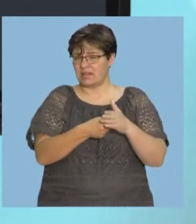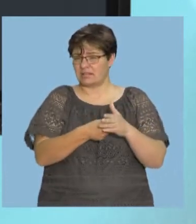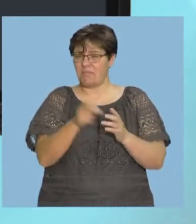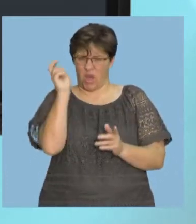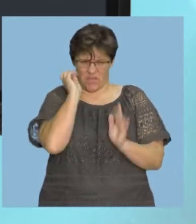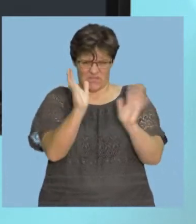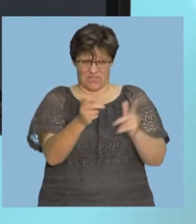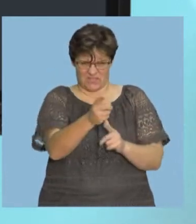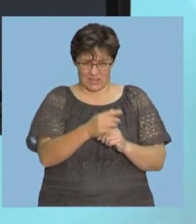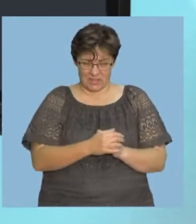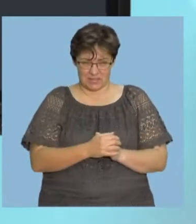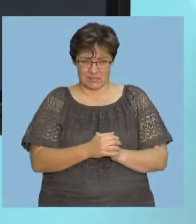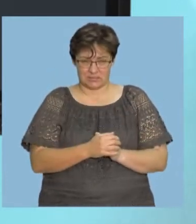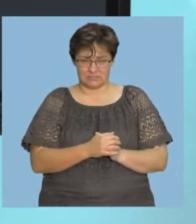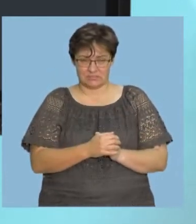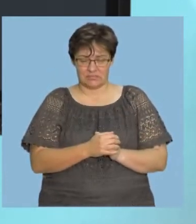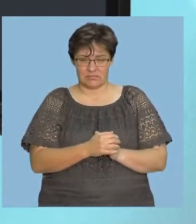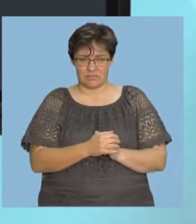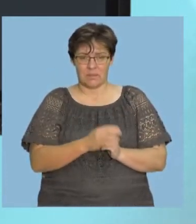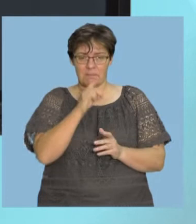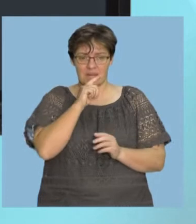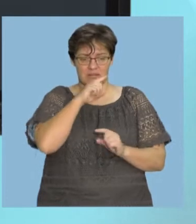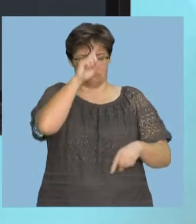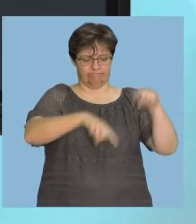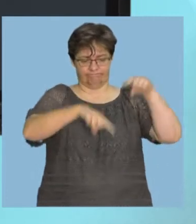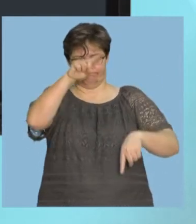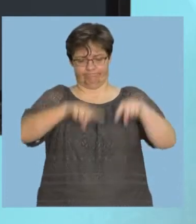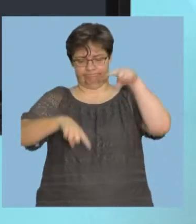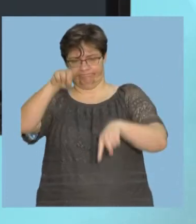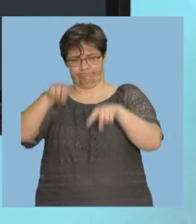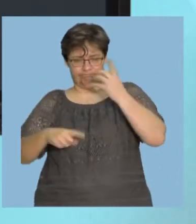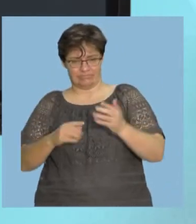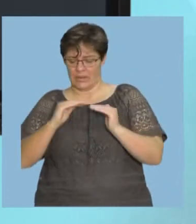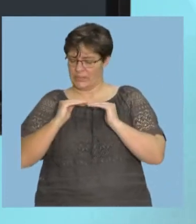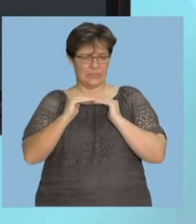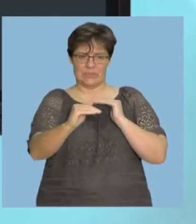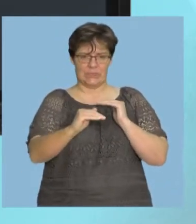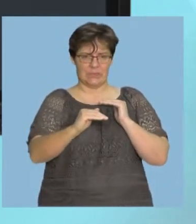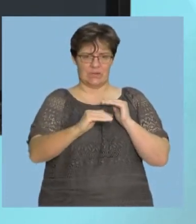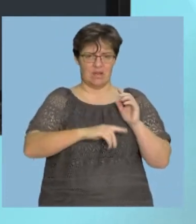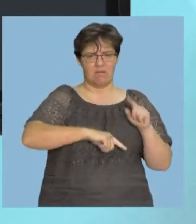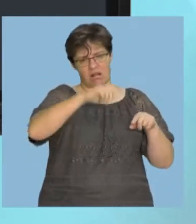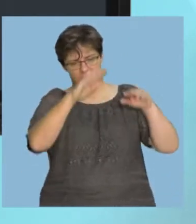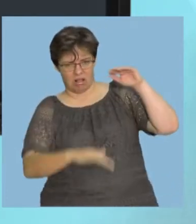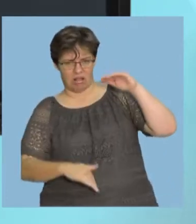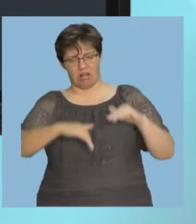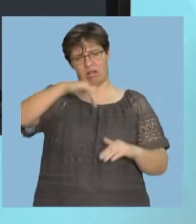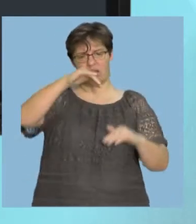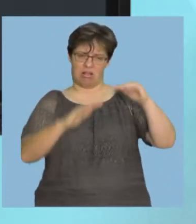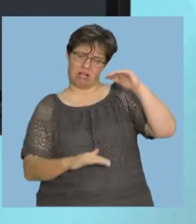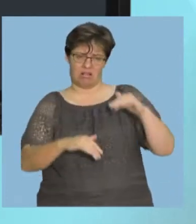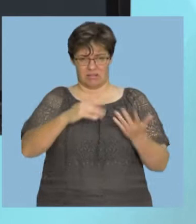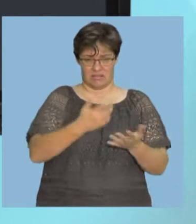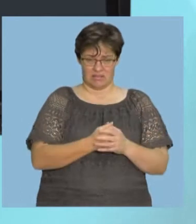volatility. It's randomness. It's if, let's